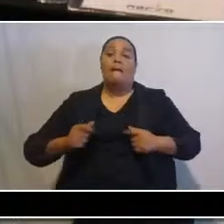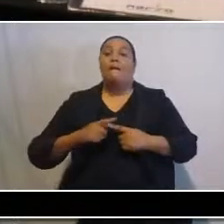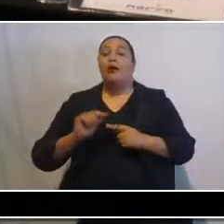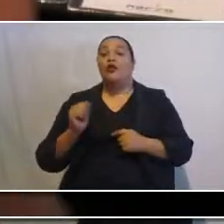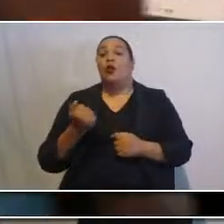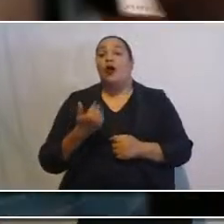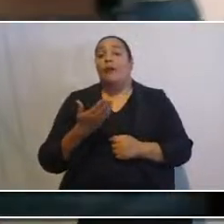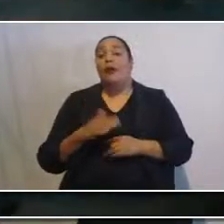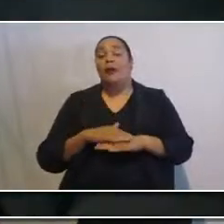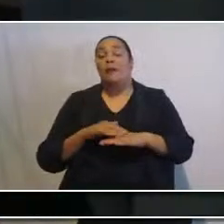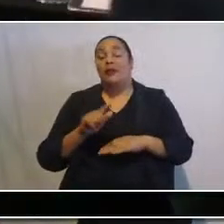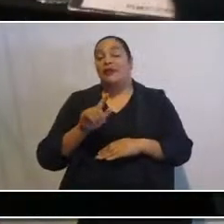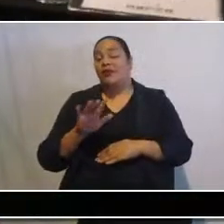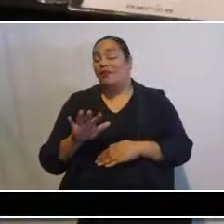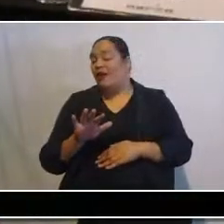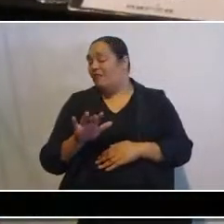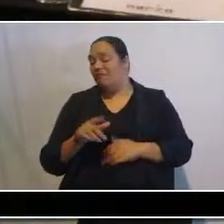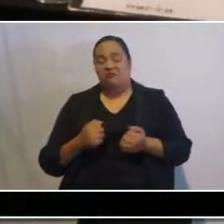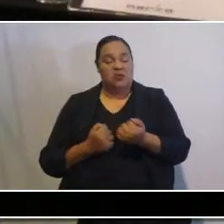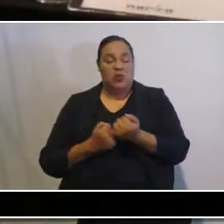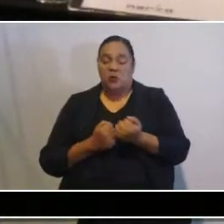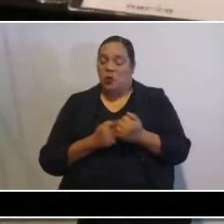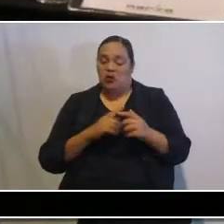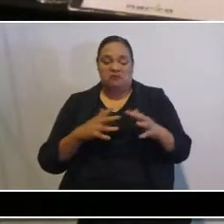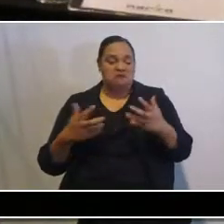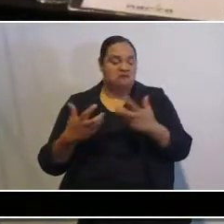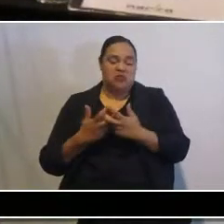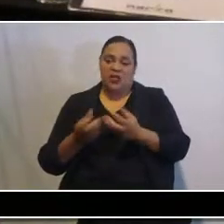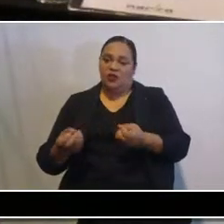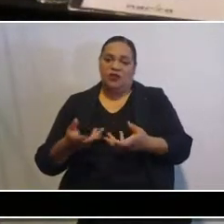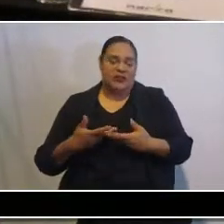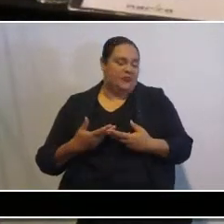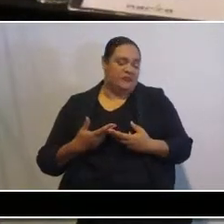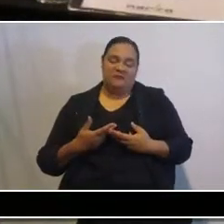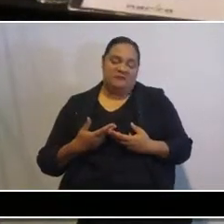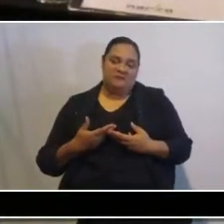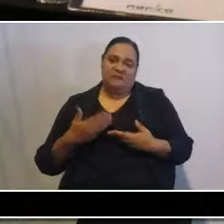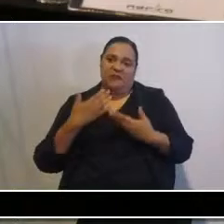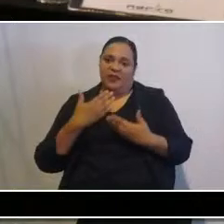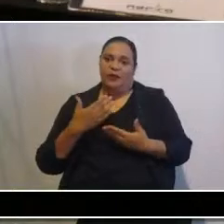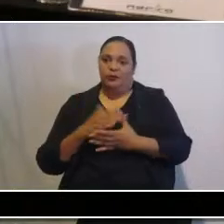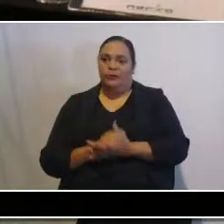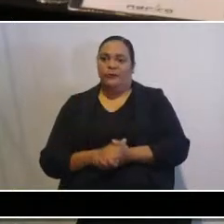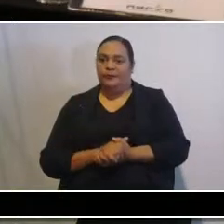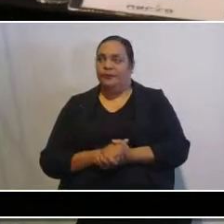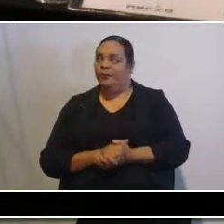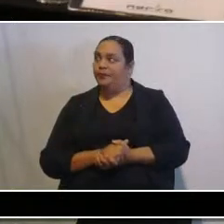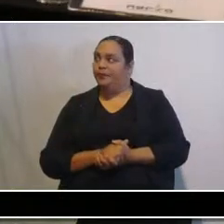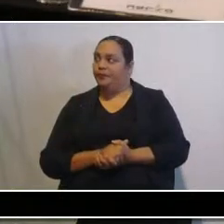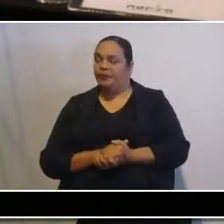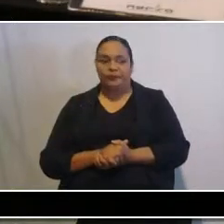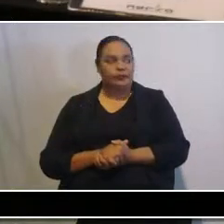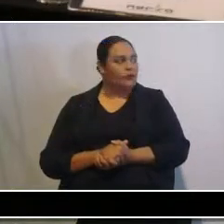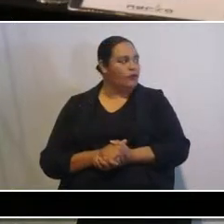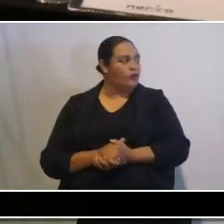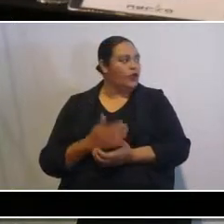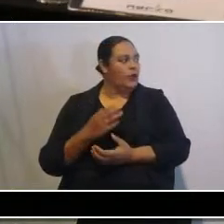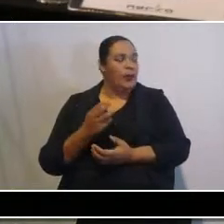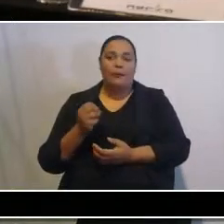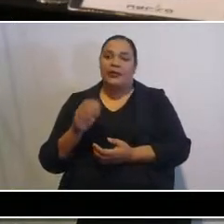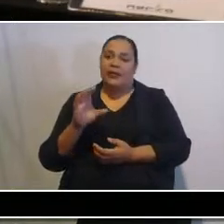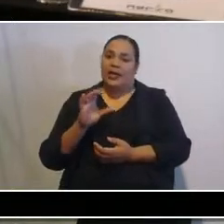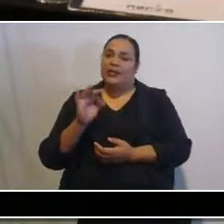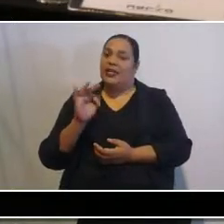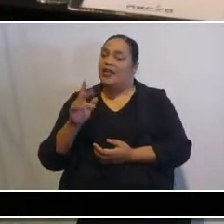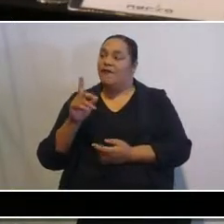page 75 doesn't support what was given. Thank you. Thank you, Mr. Bukula. Mr. Kasim, if you're